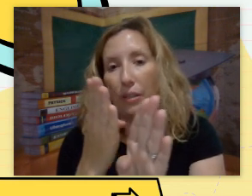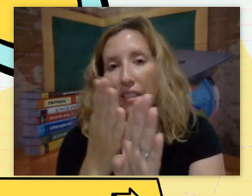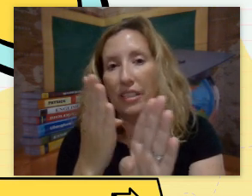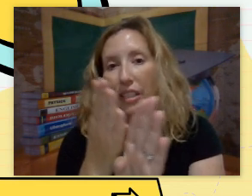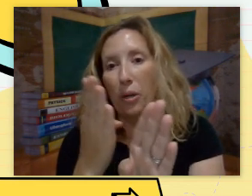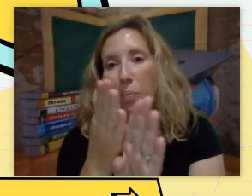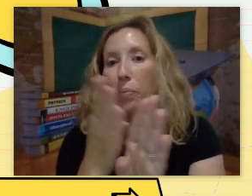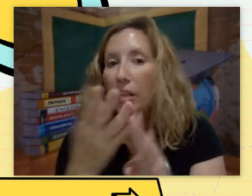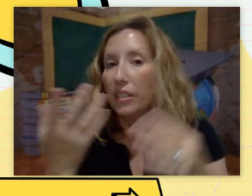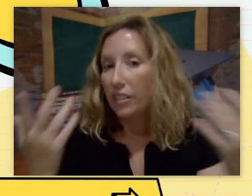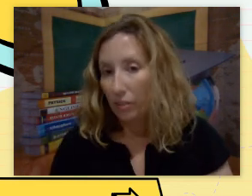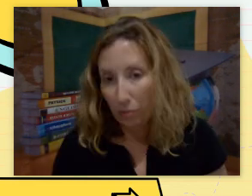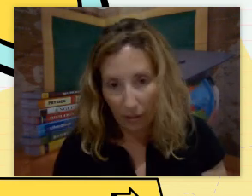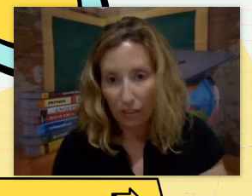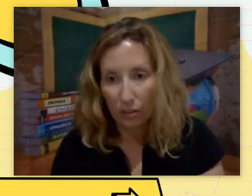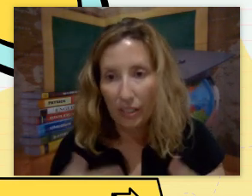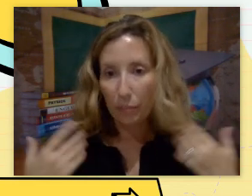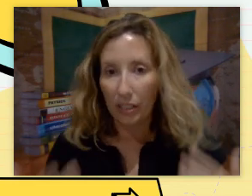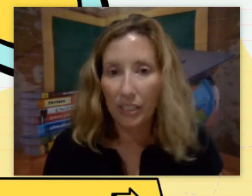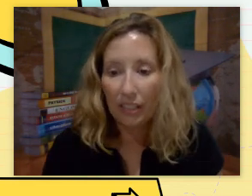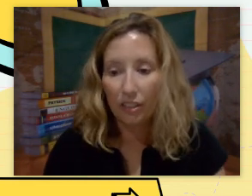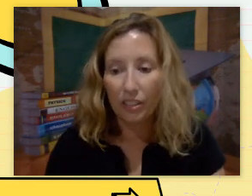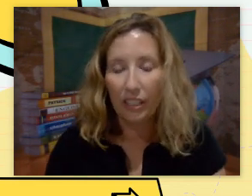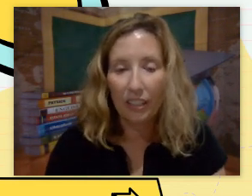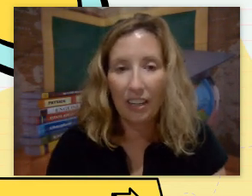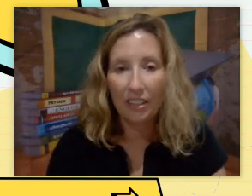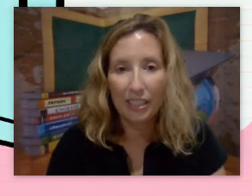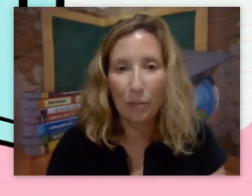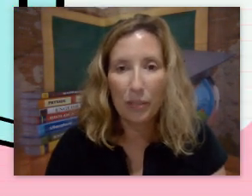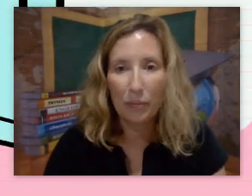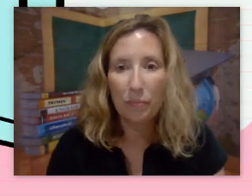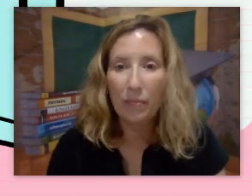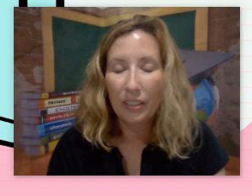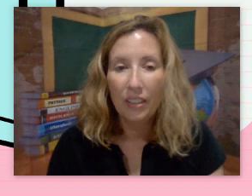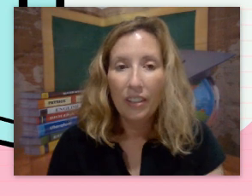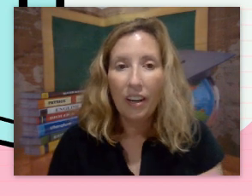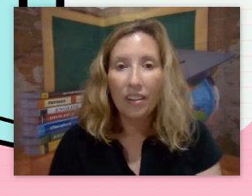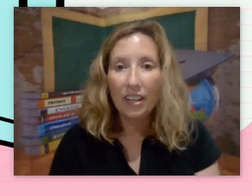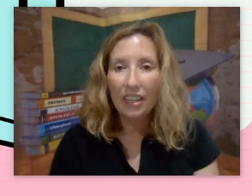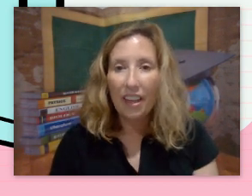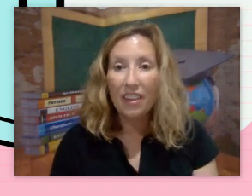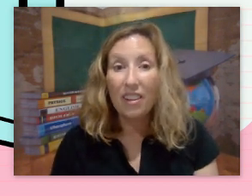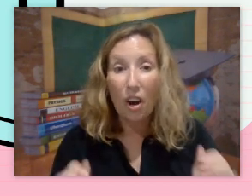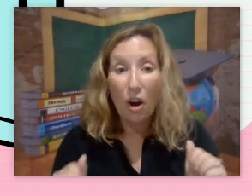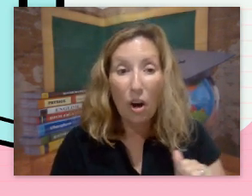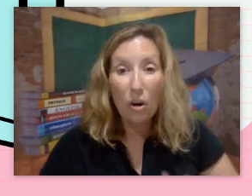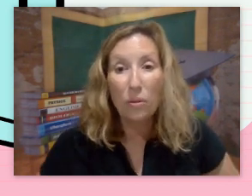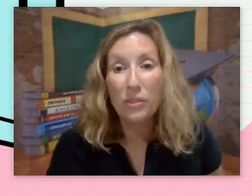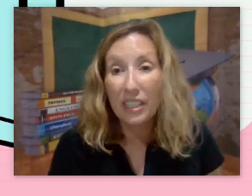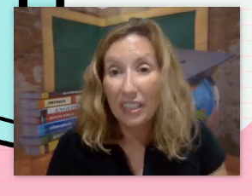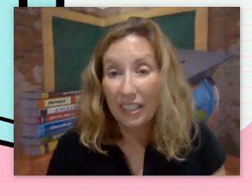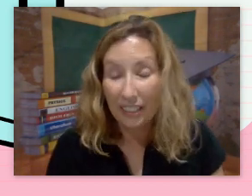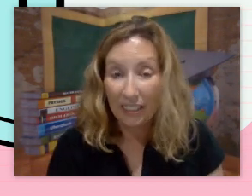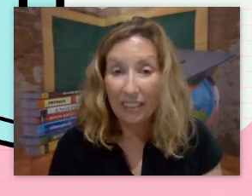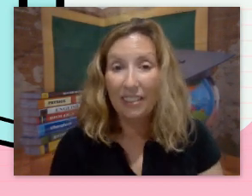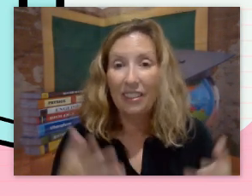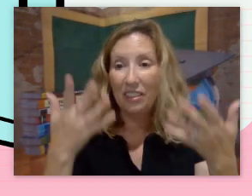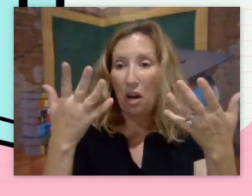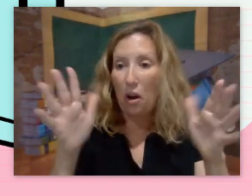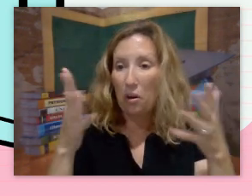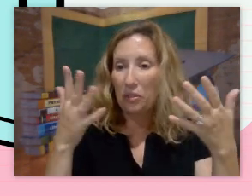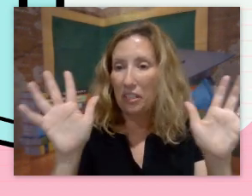our little ones, bus, we can use that because they understand that concept. All right, and then all